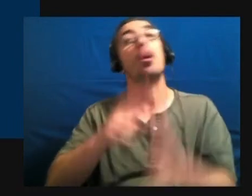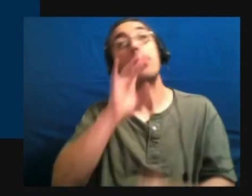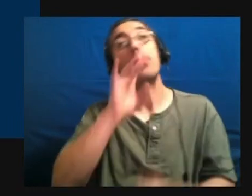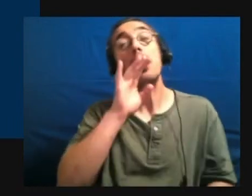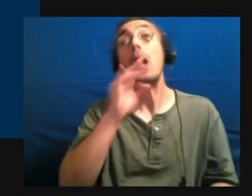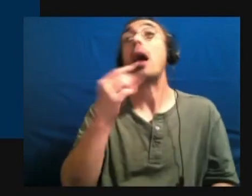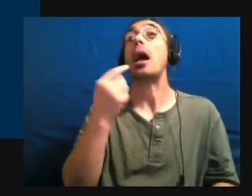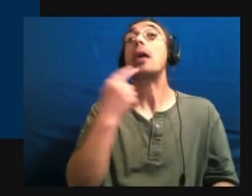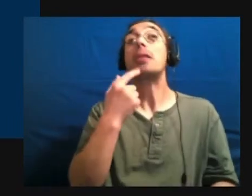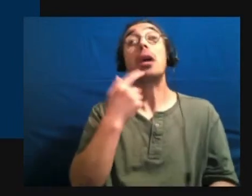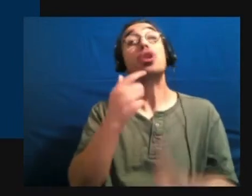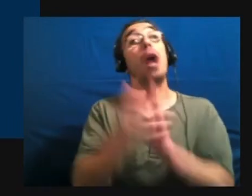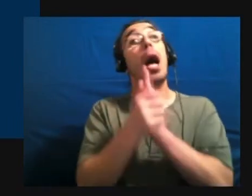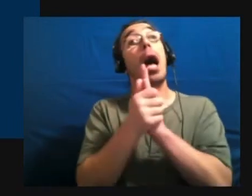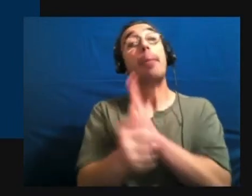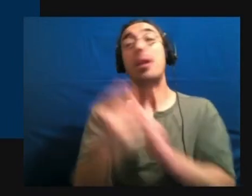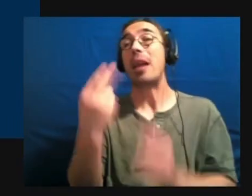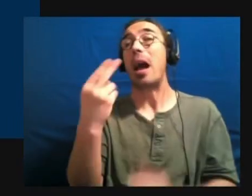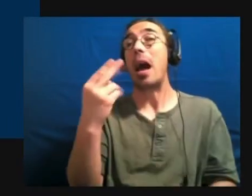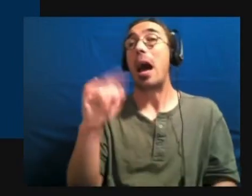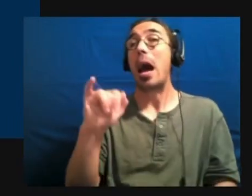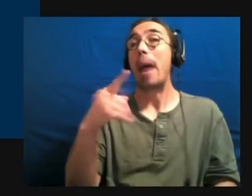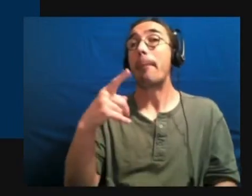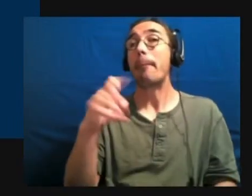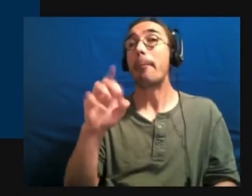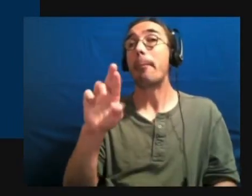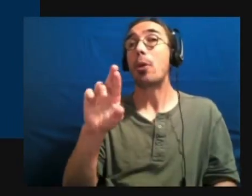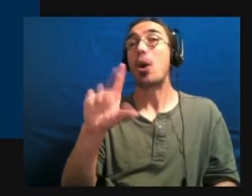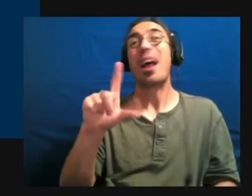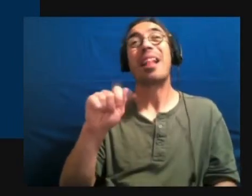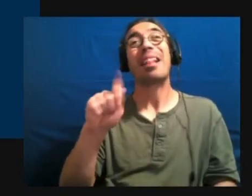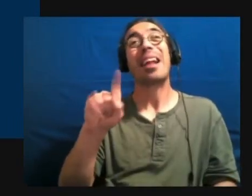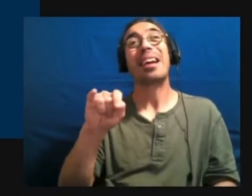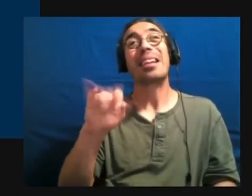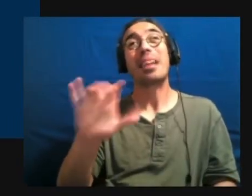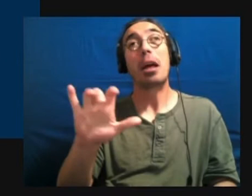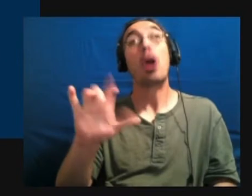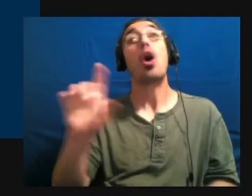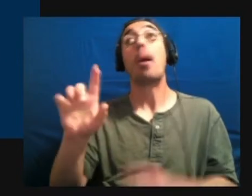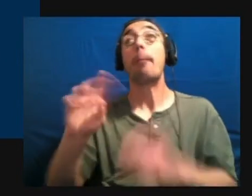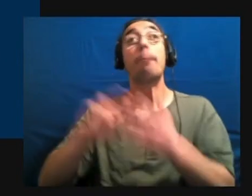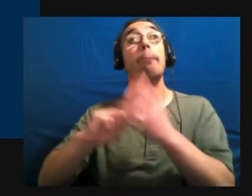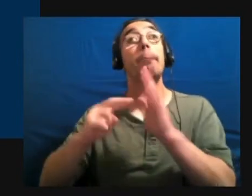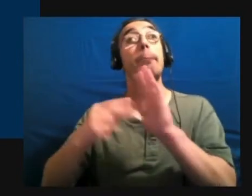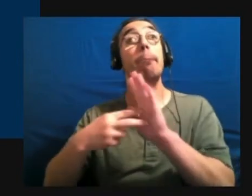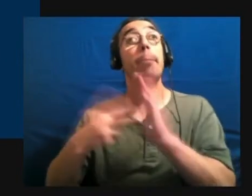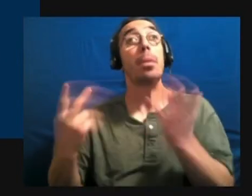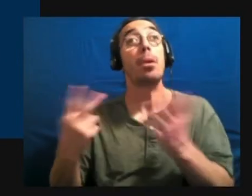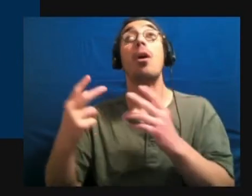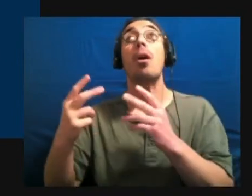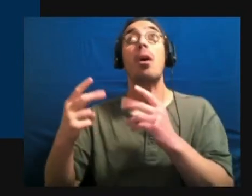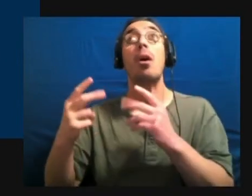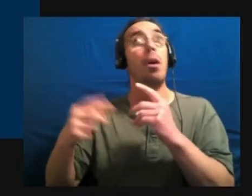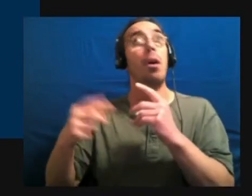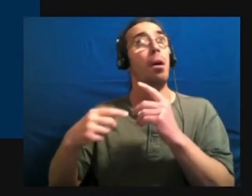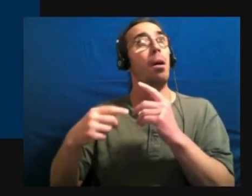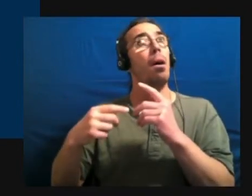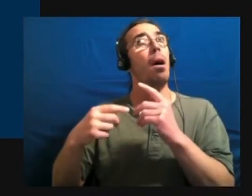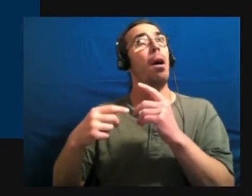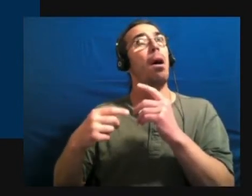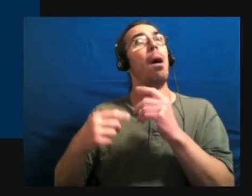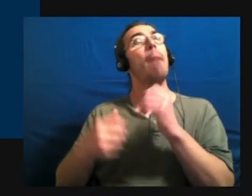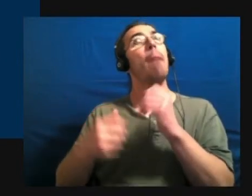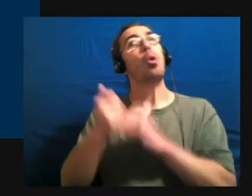hyperlexic, which is uh, when a child much earlier than most children,